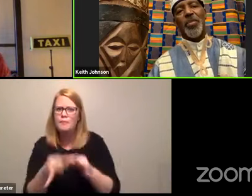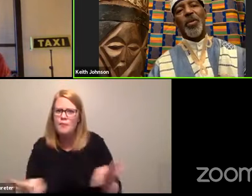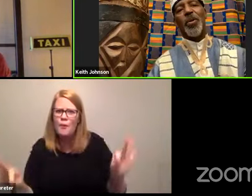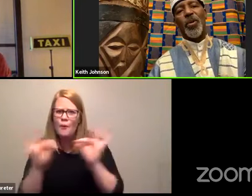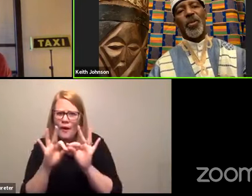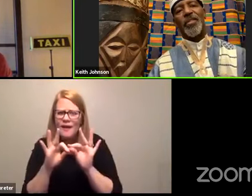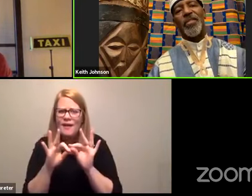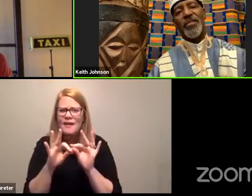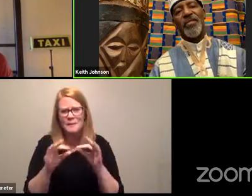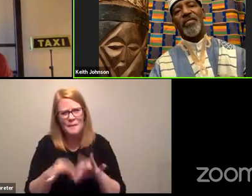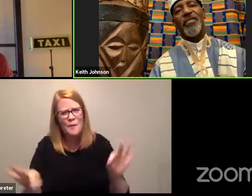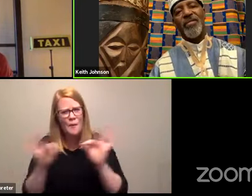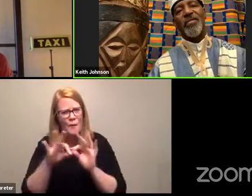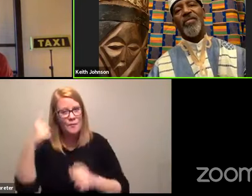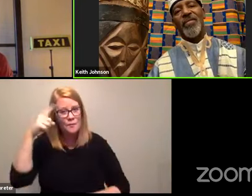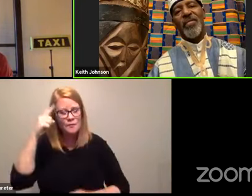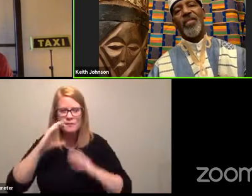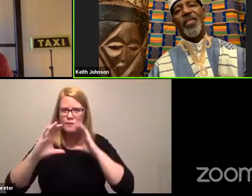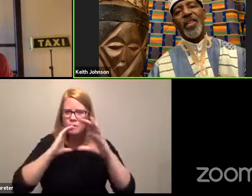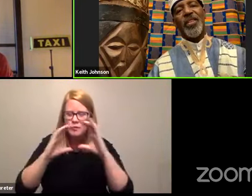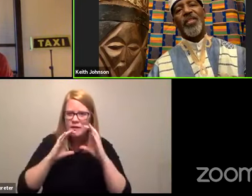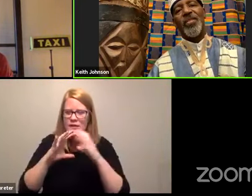the people.